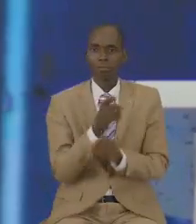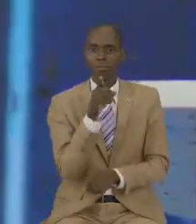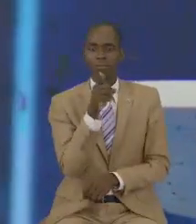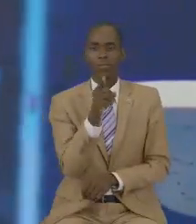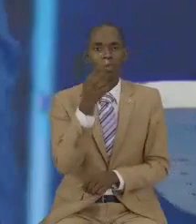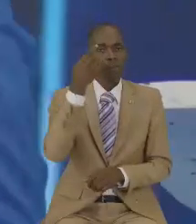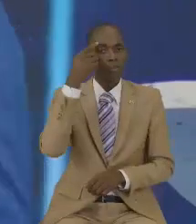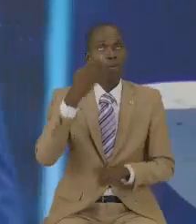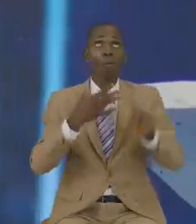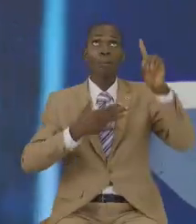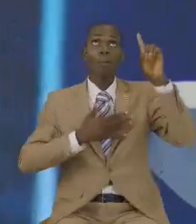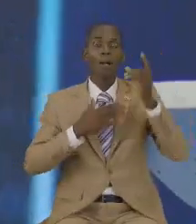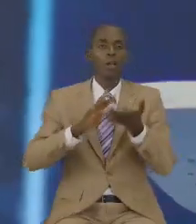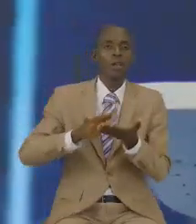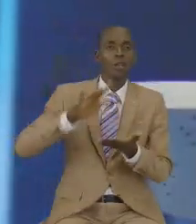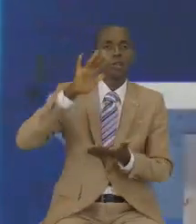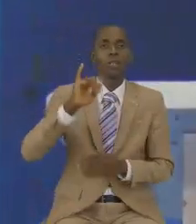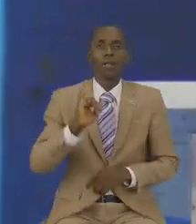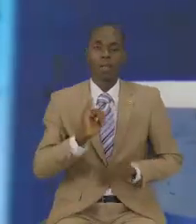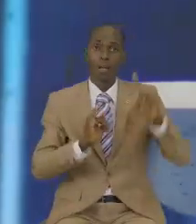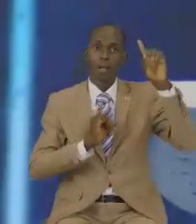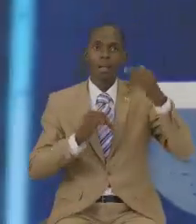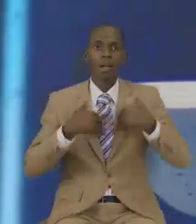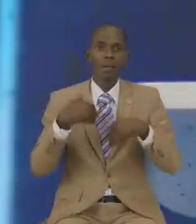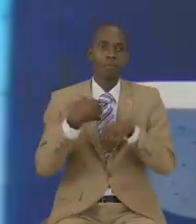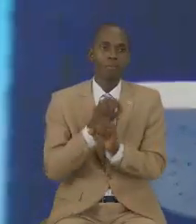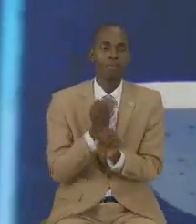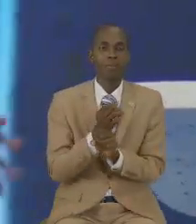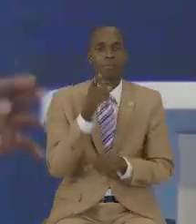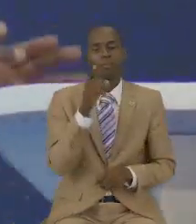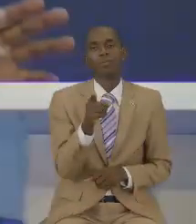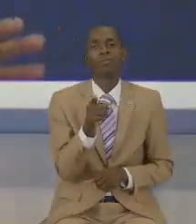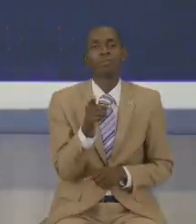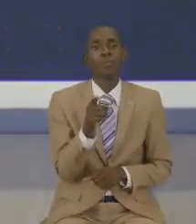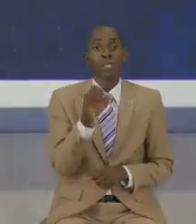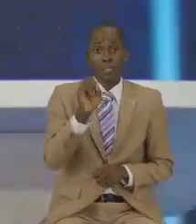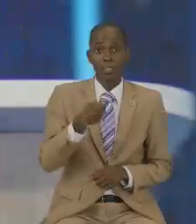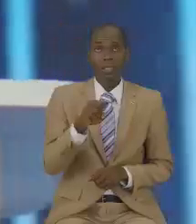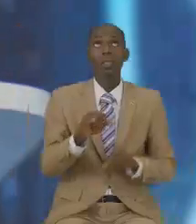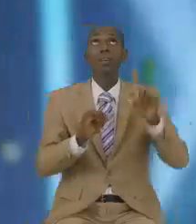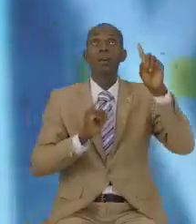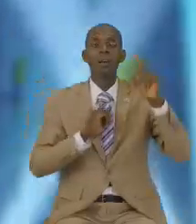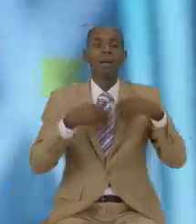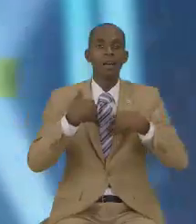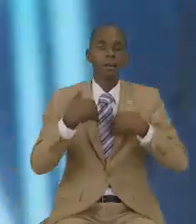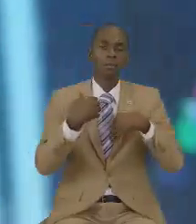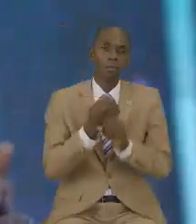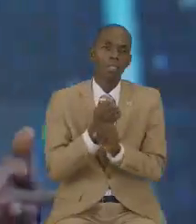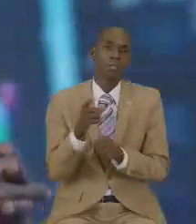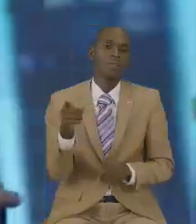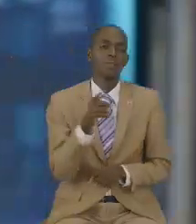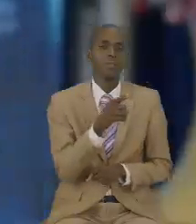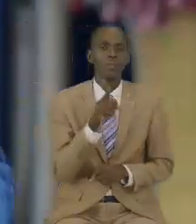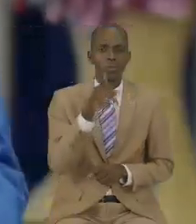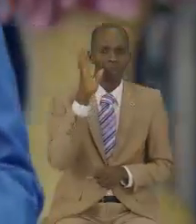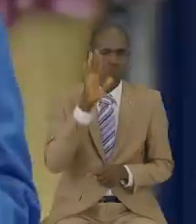my glory. I have formed him. Yea, I have made him. You will